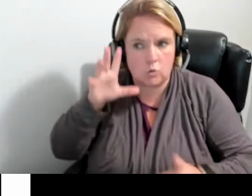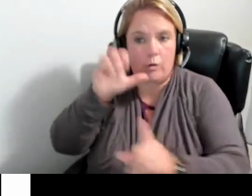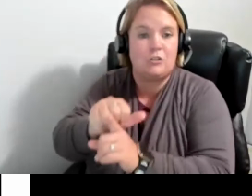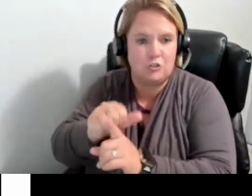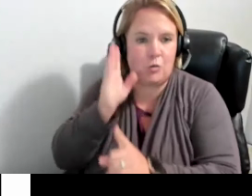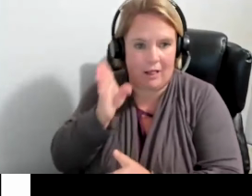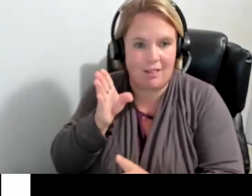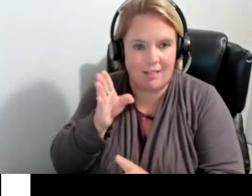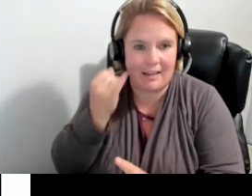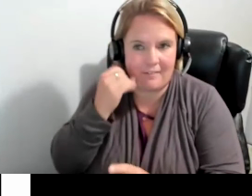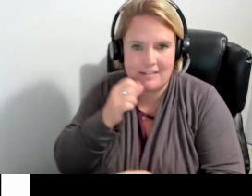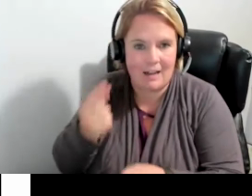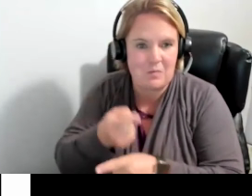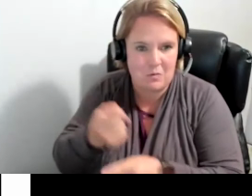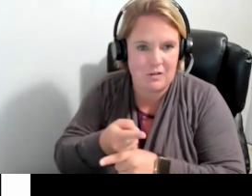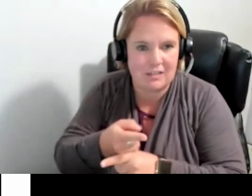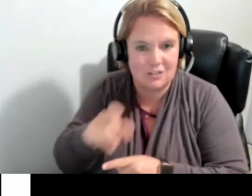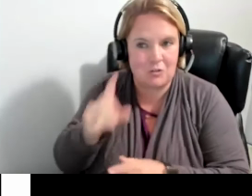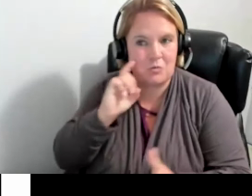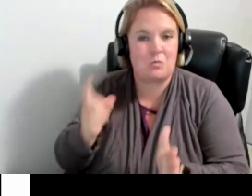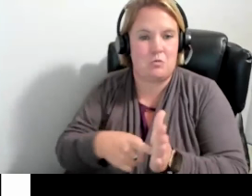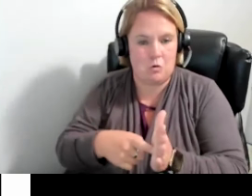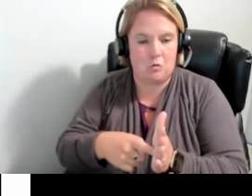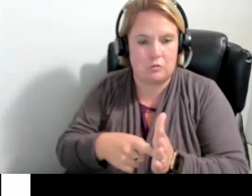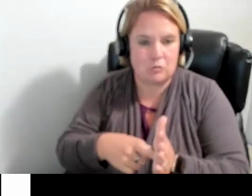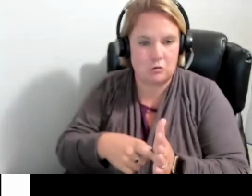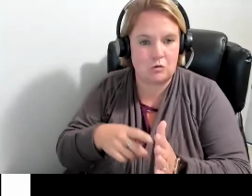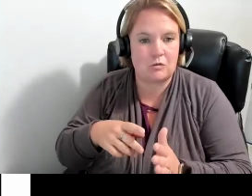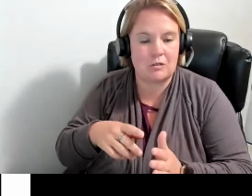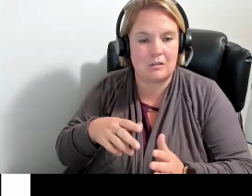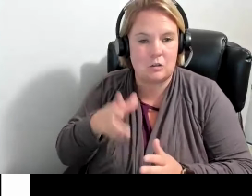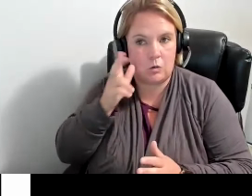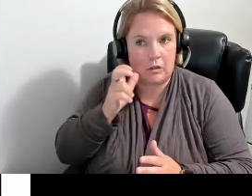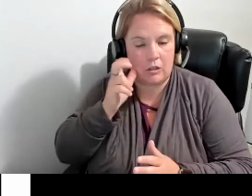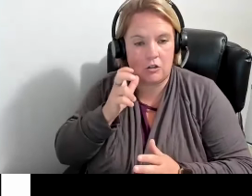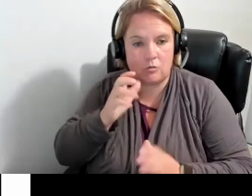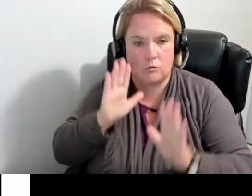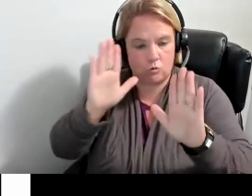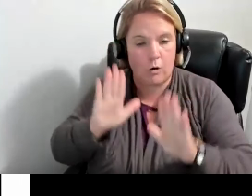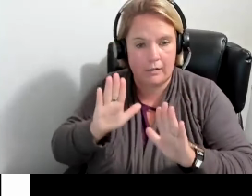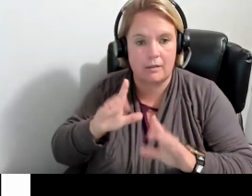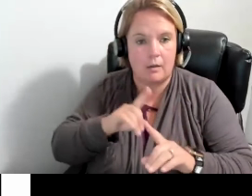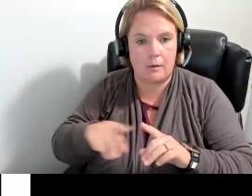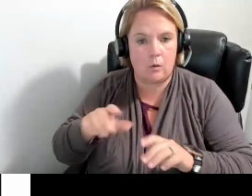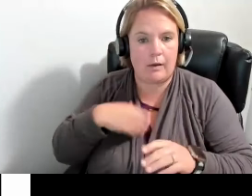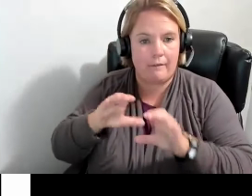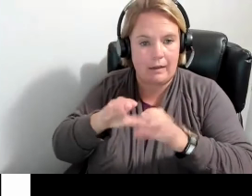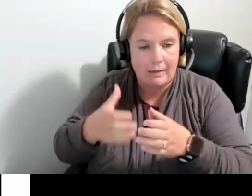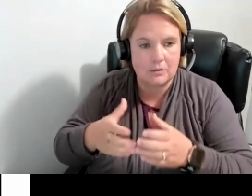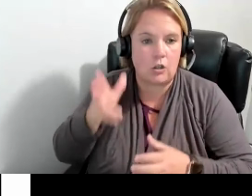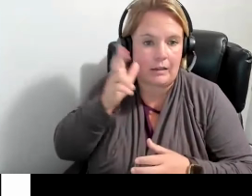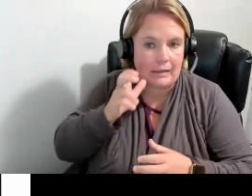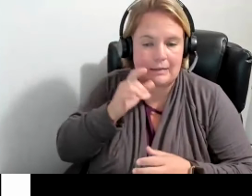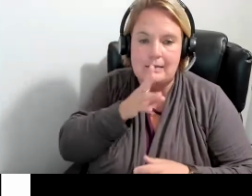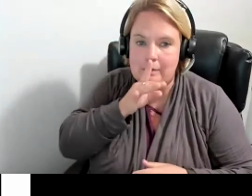quick. So English, you're just not comfortable with speaking, and which is great, because we have classes on pronunciation, on listening and speaking to